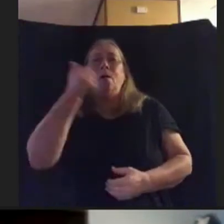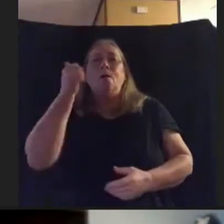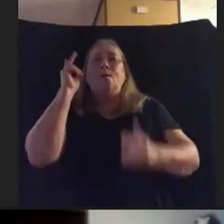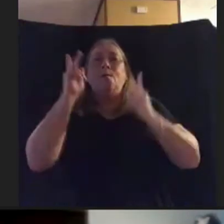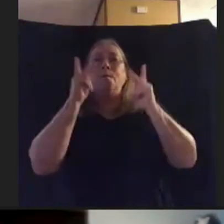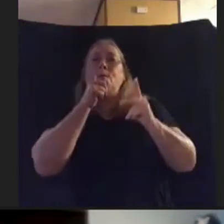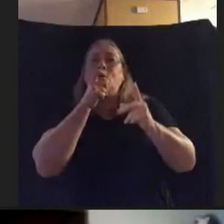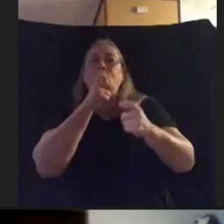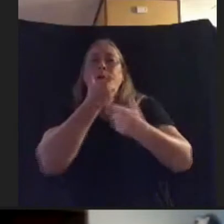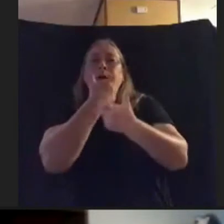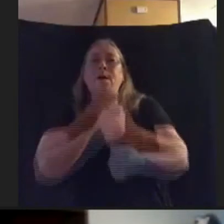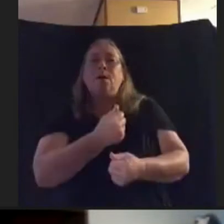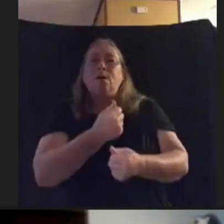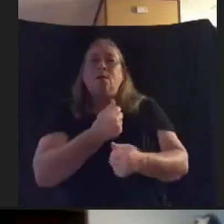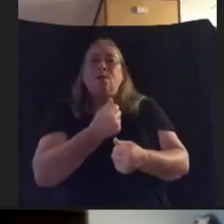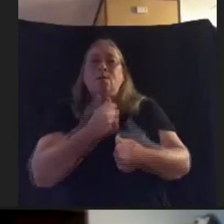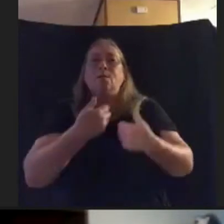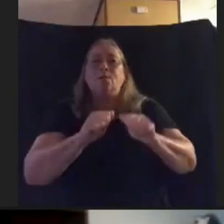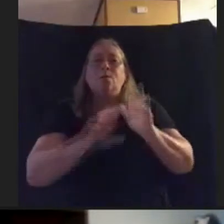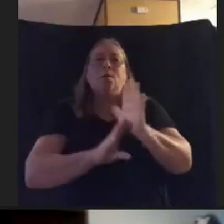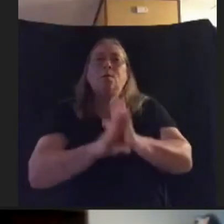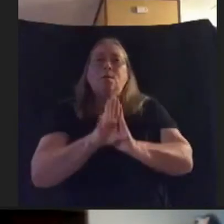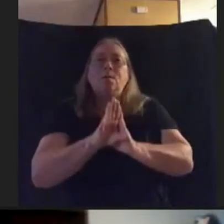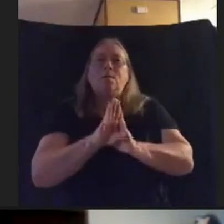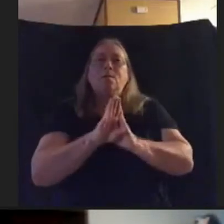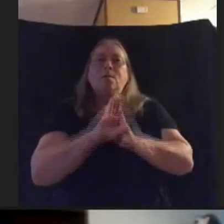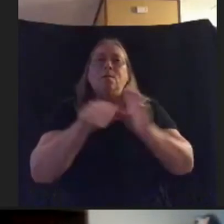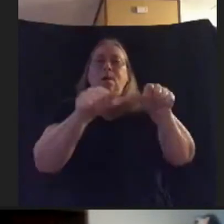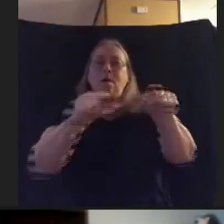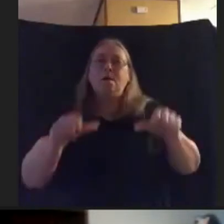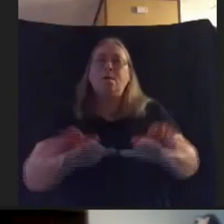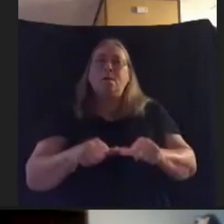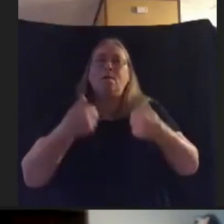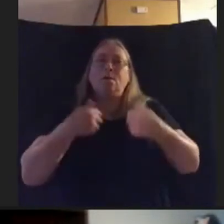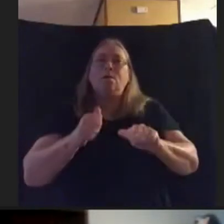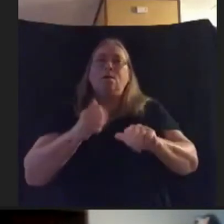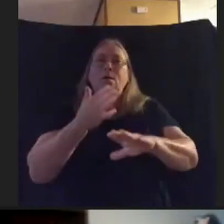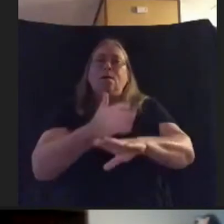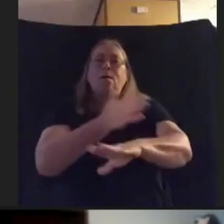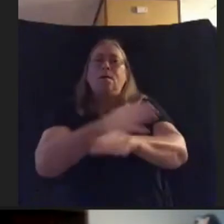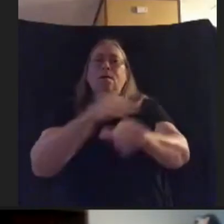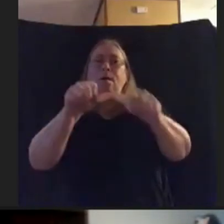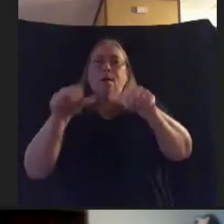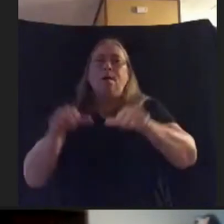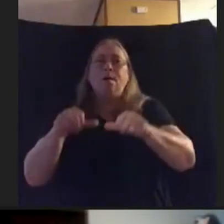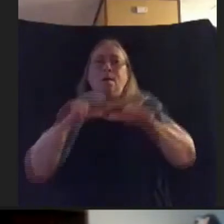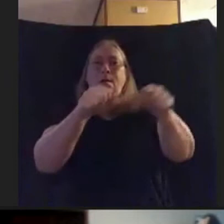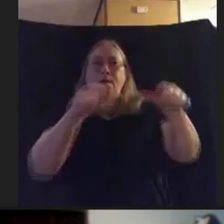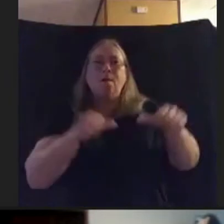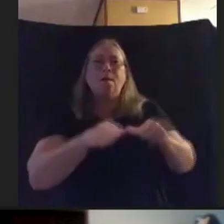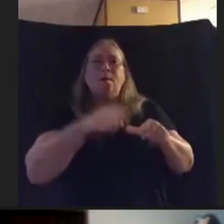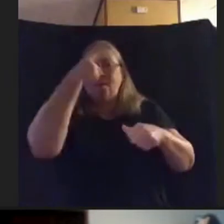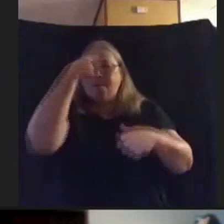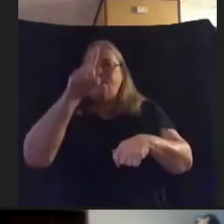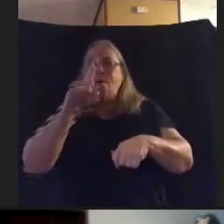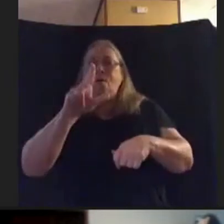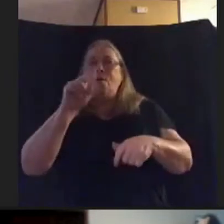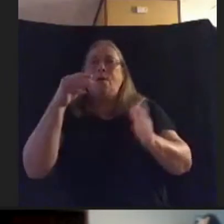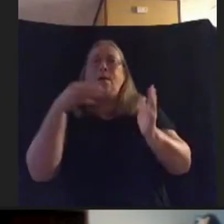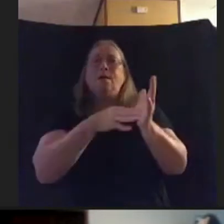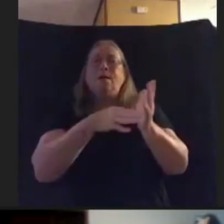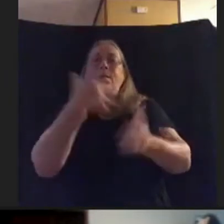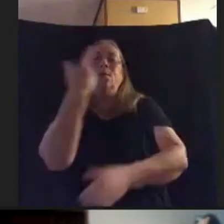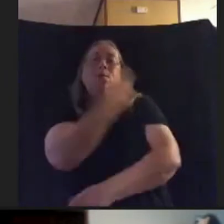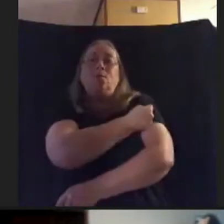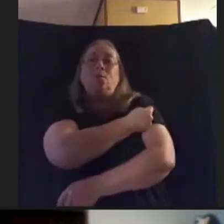interested at trying to develop a site, again, trying to increase geography of the distribution of those 30,000 doses that we have in the